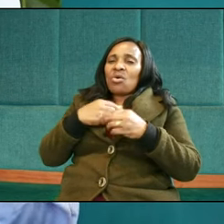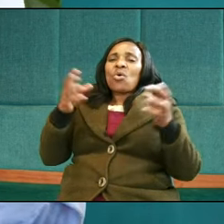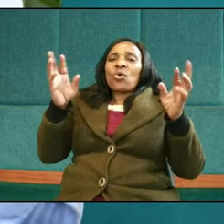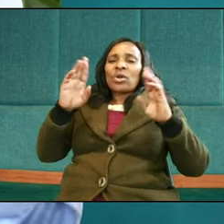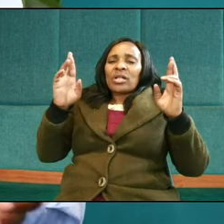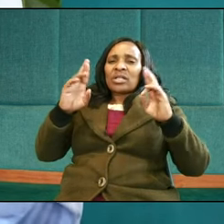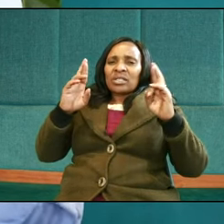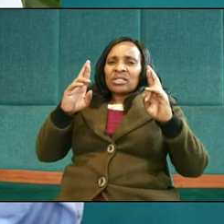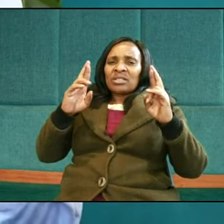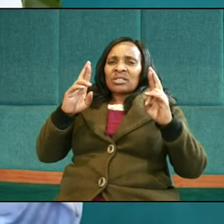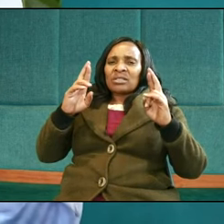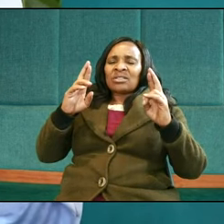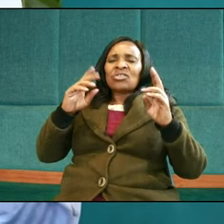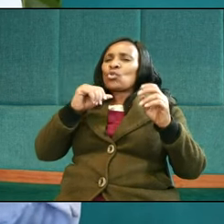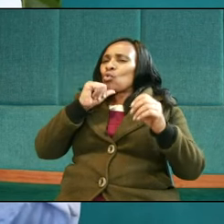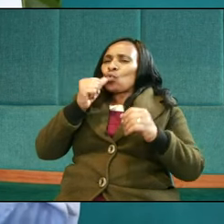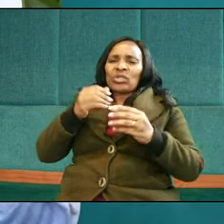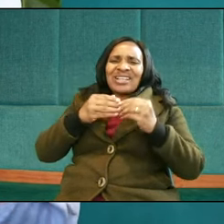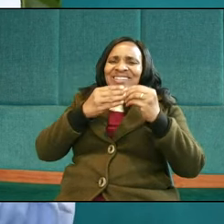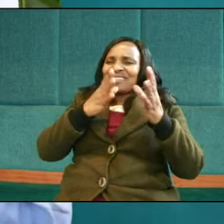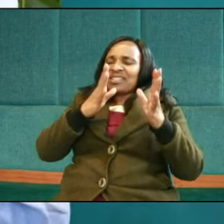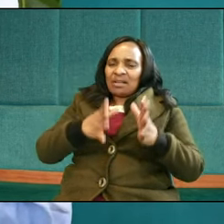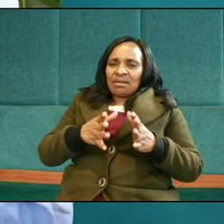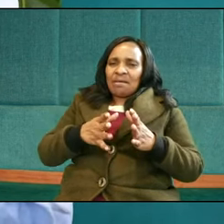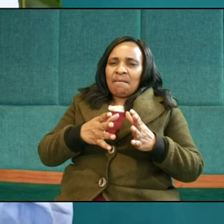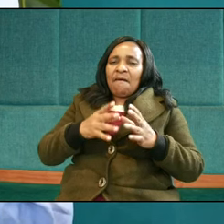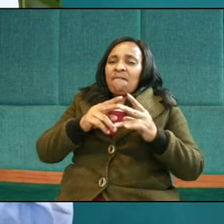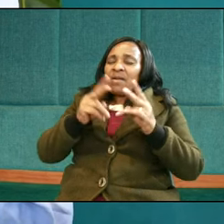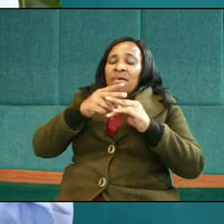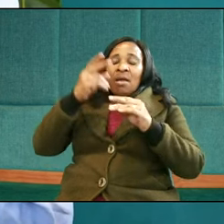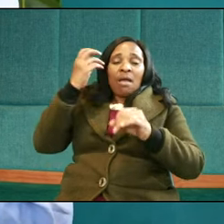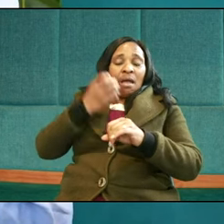already disqualifies you as a leader. So it will be difficult